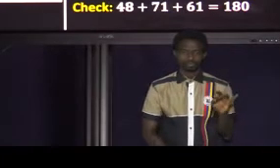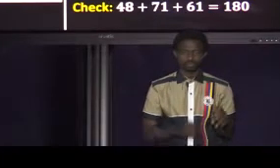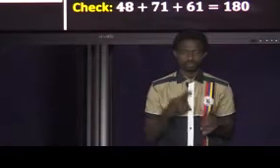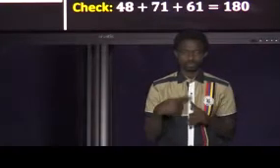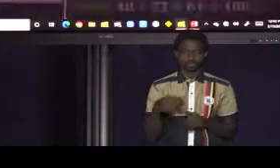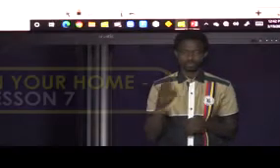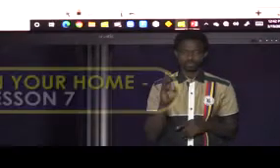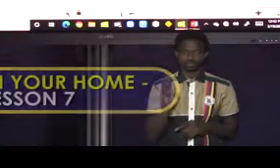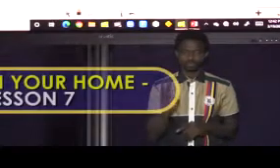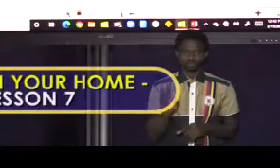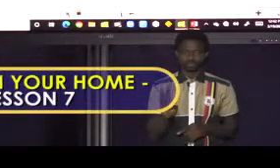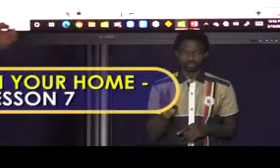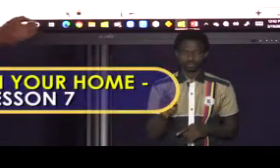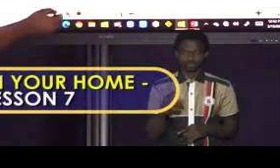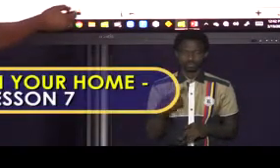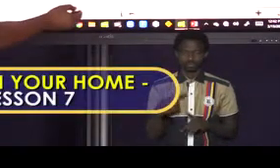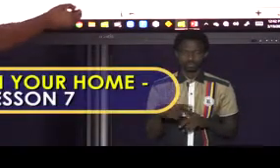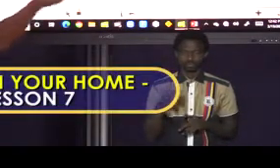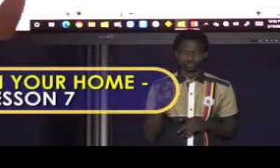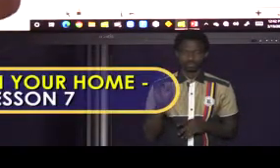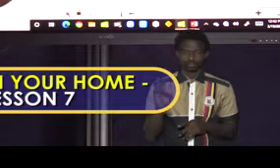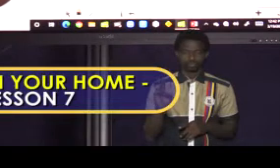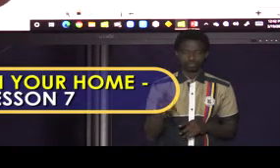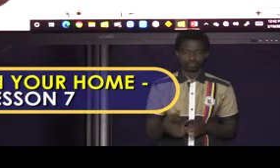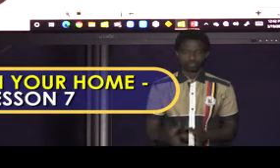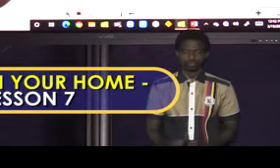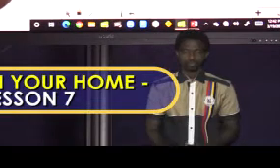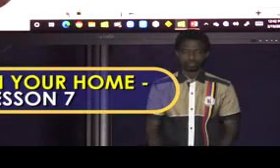48 plus 71 plus 61.